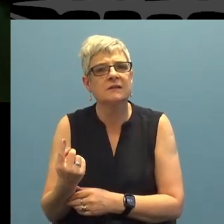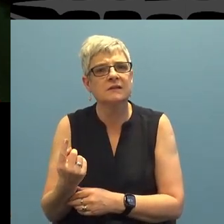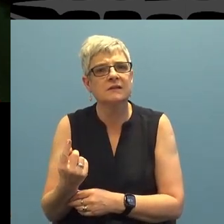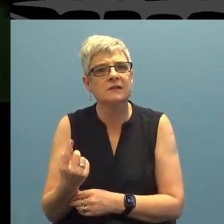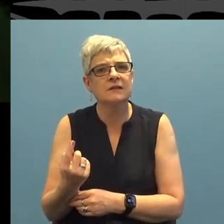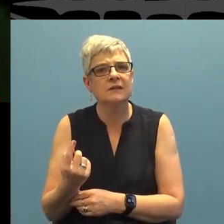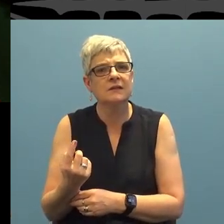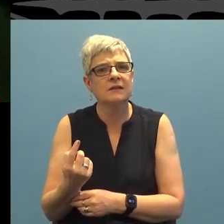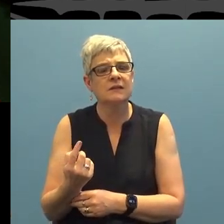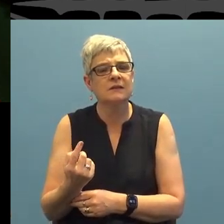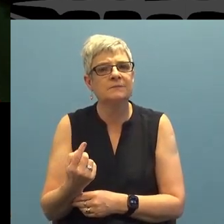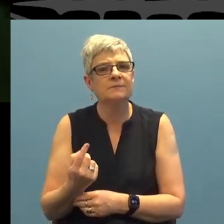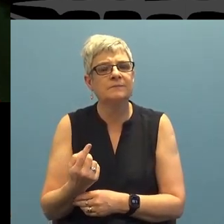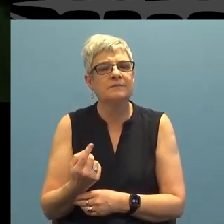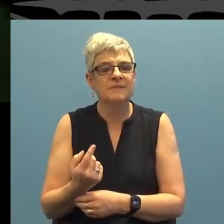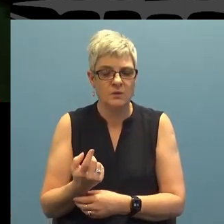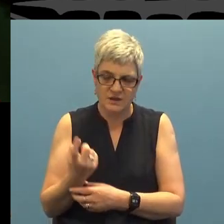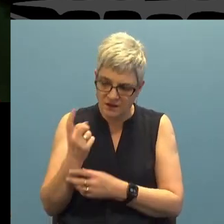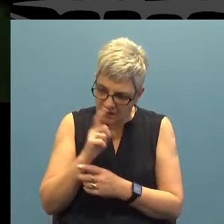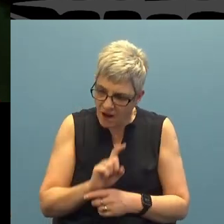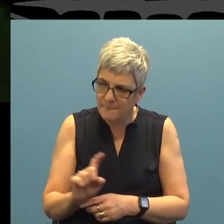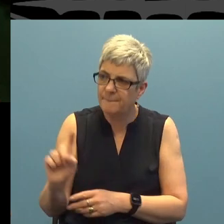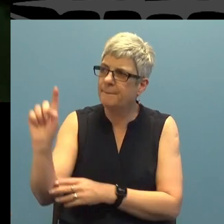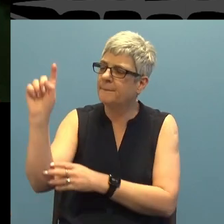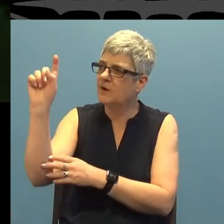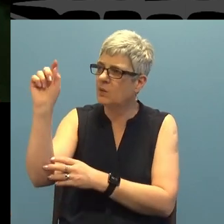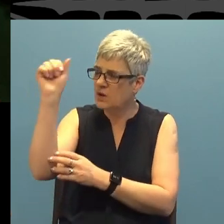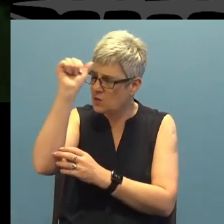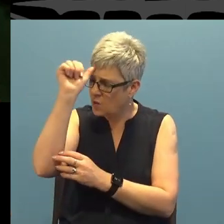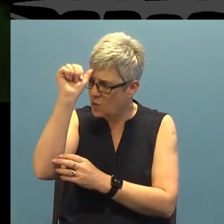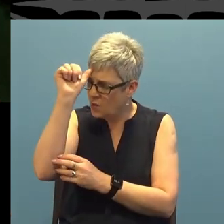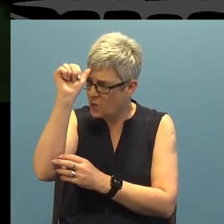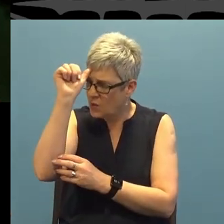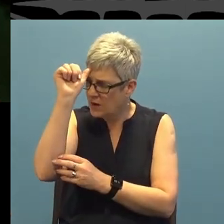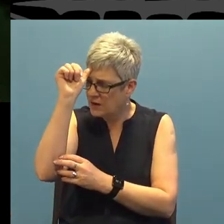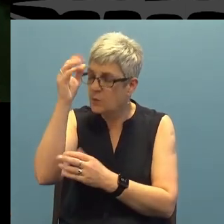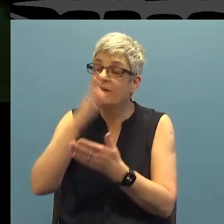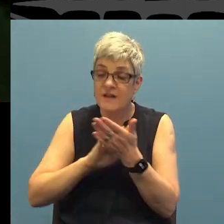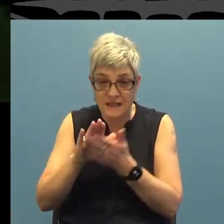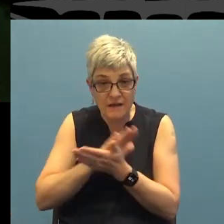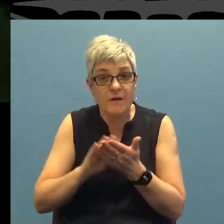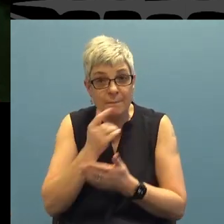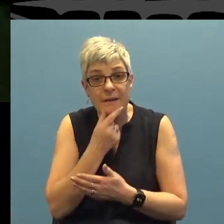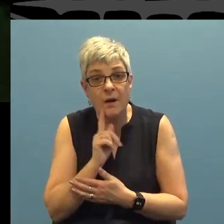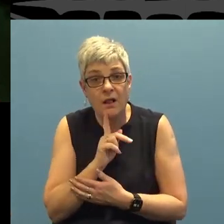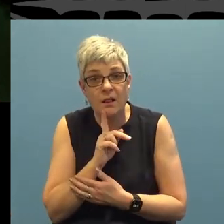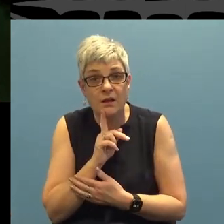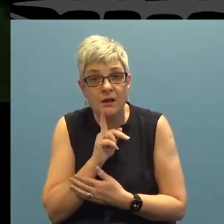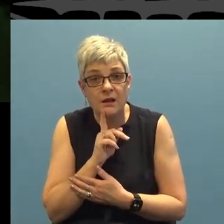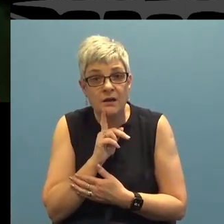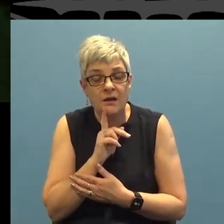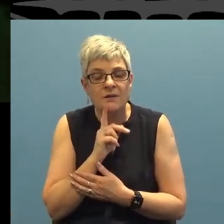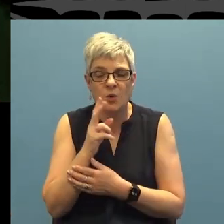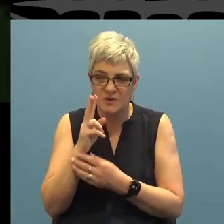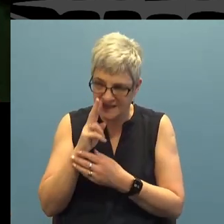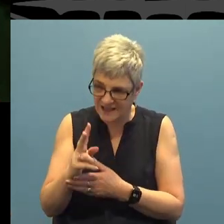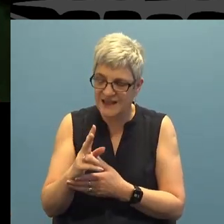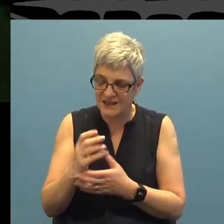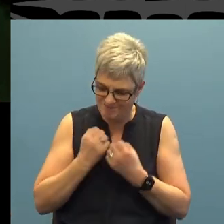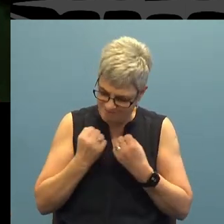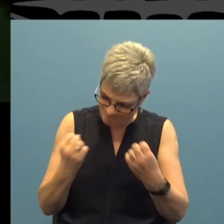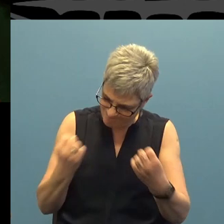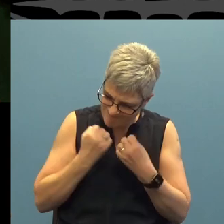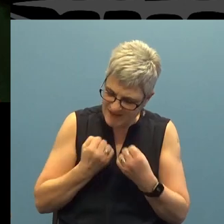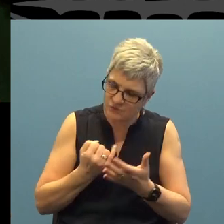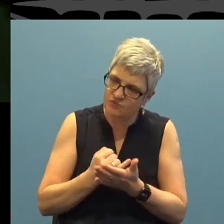We come to you recognizing that as forgiven people, we may see where we have gone